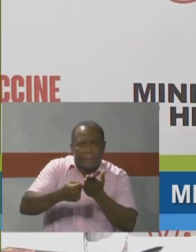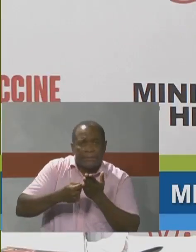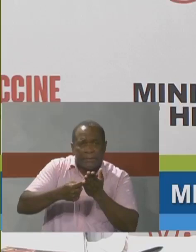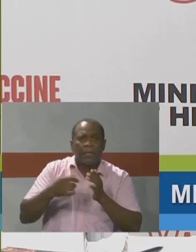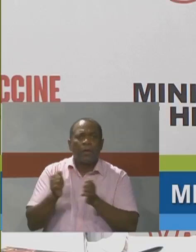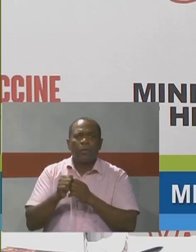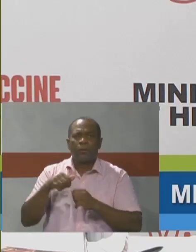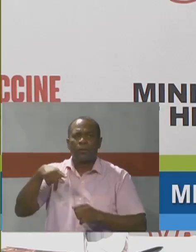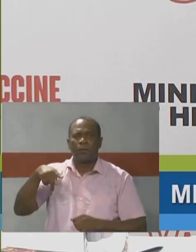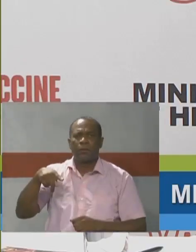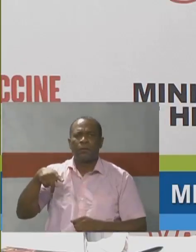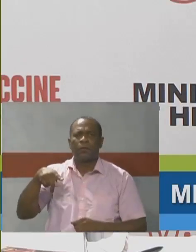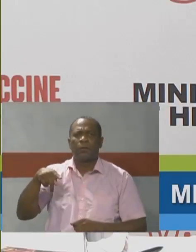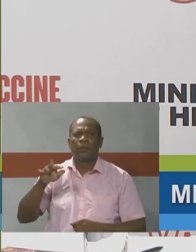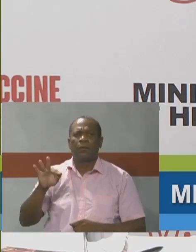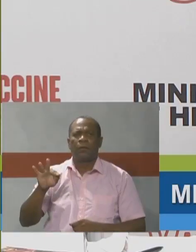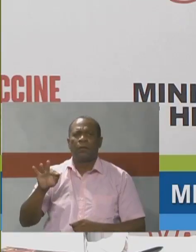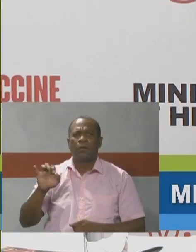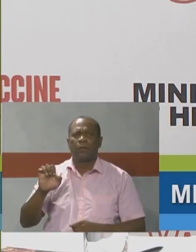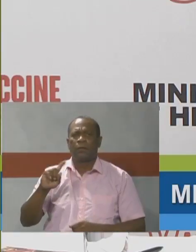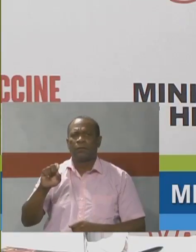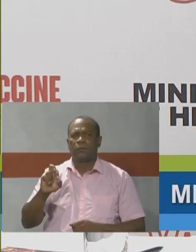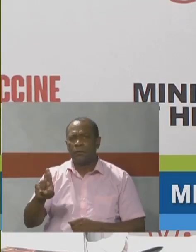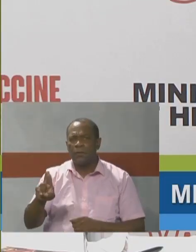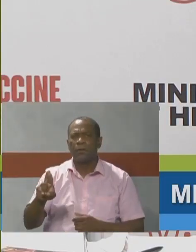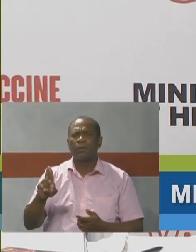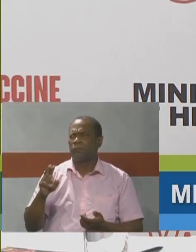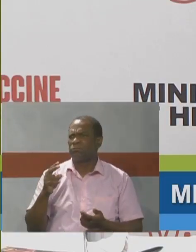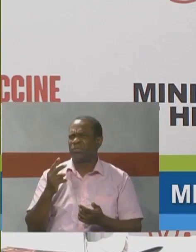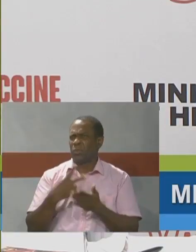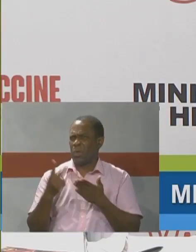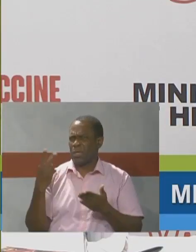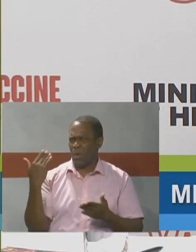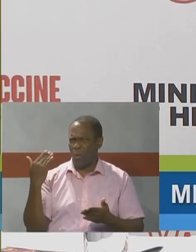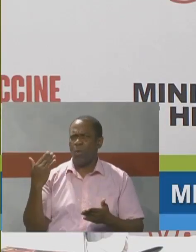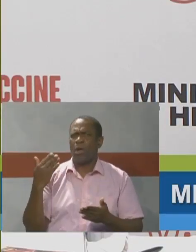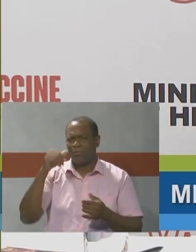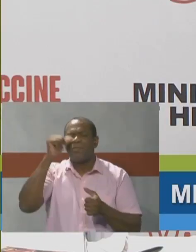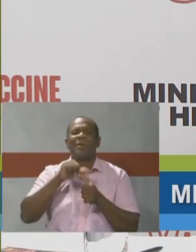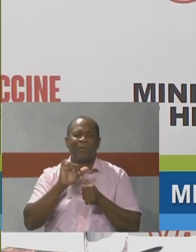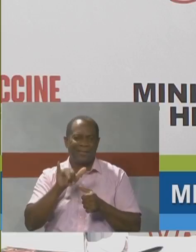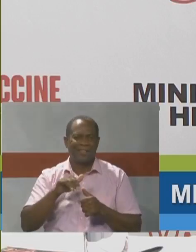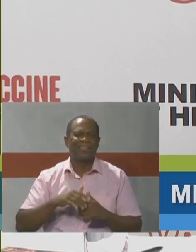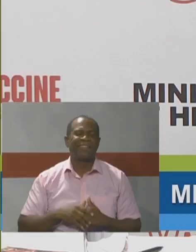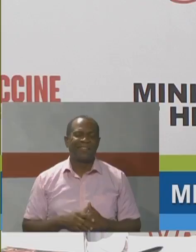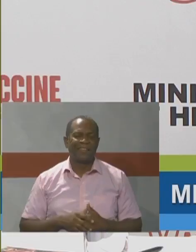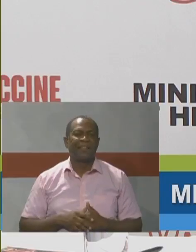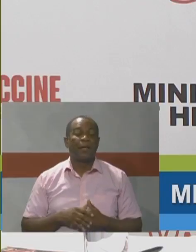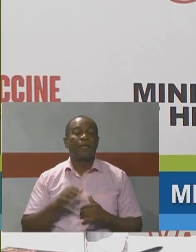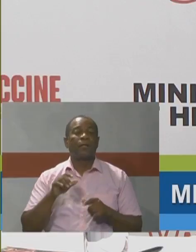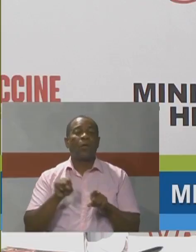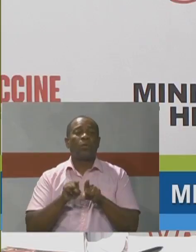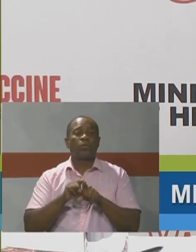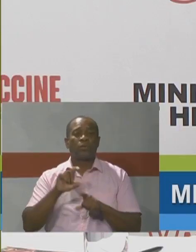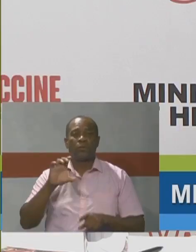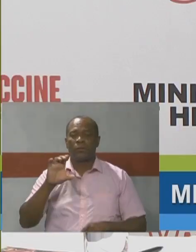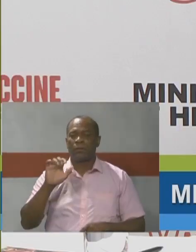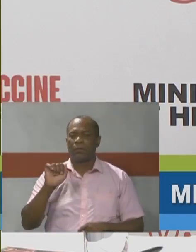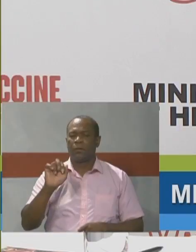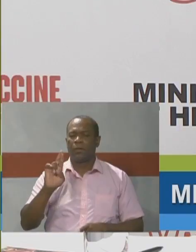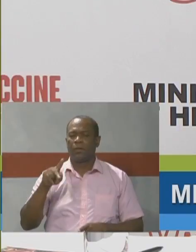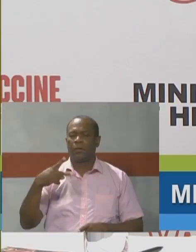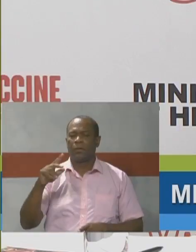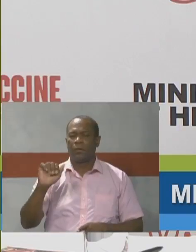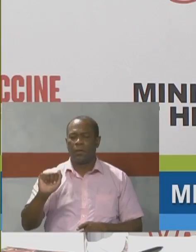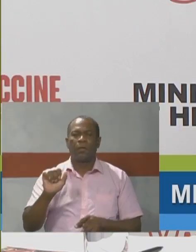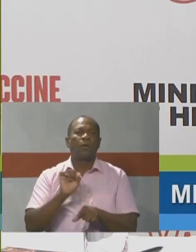weeks ago. I remember that one, yeah. And also CARPHA is working on a CARICOM initiative for the